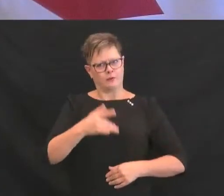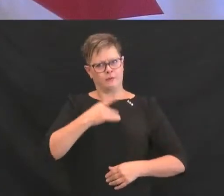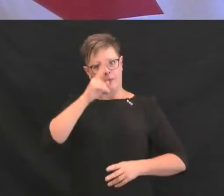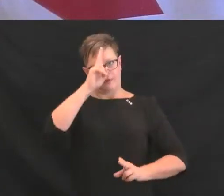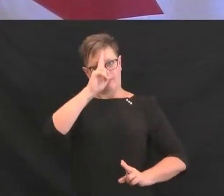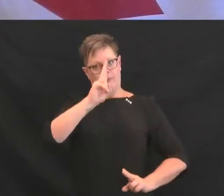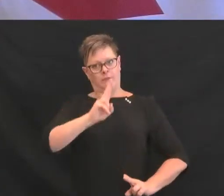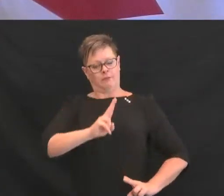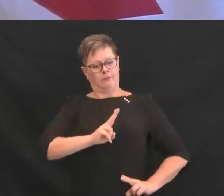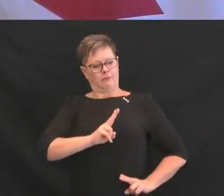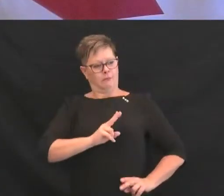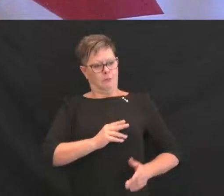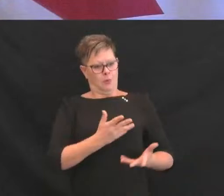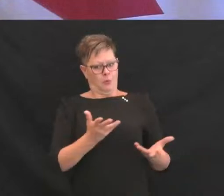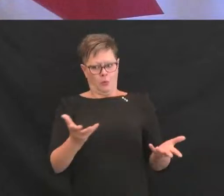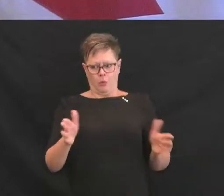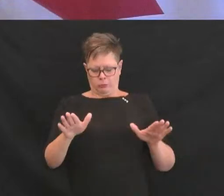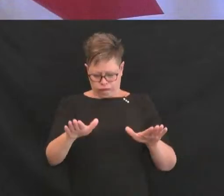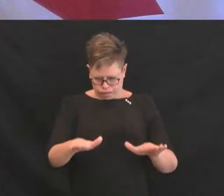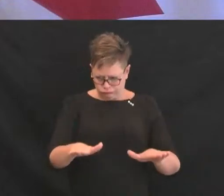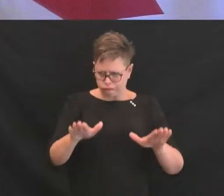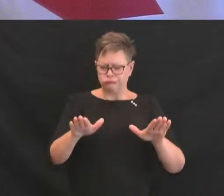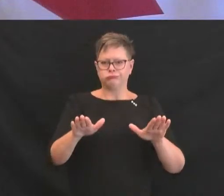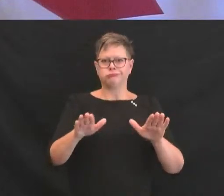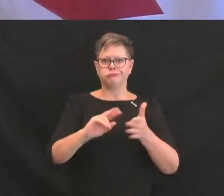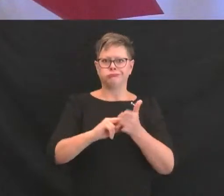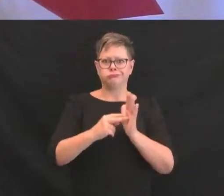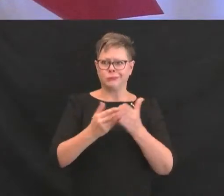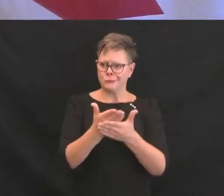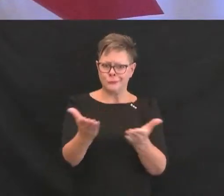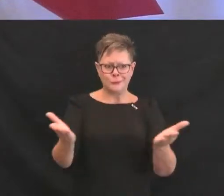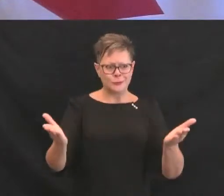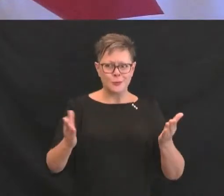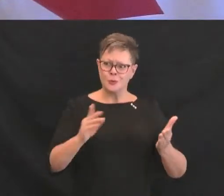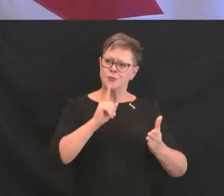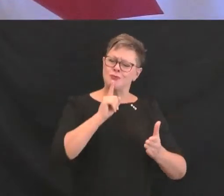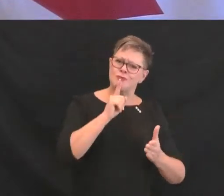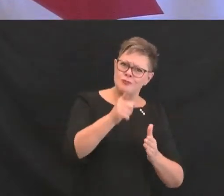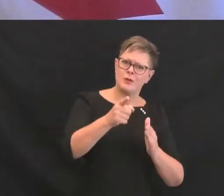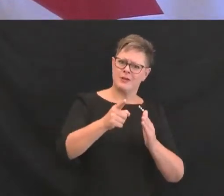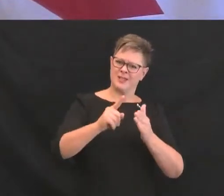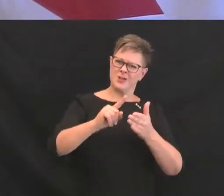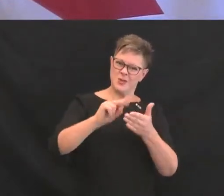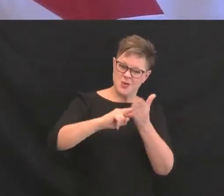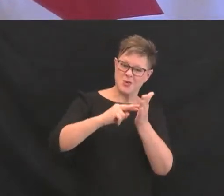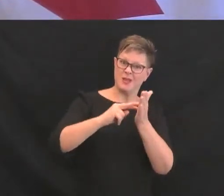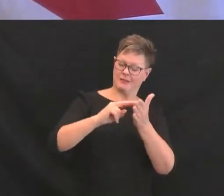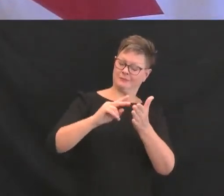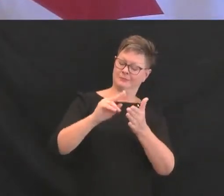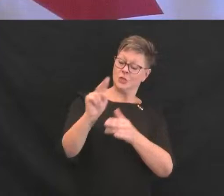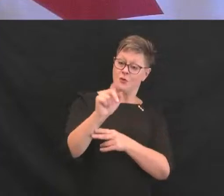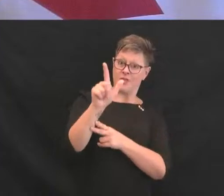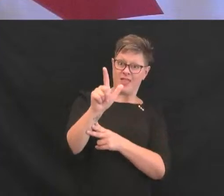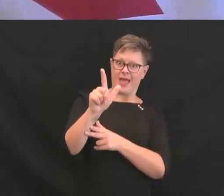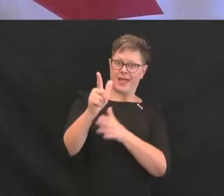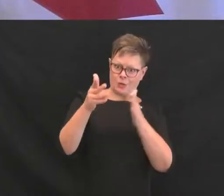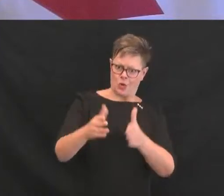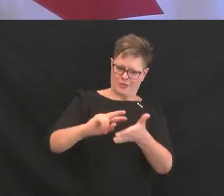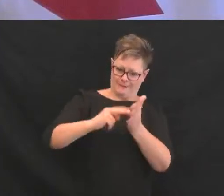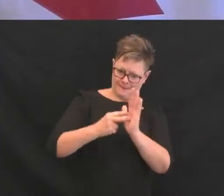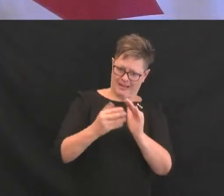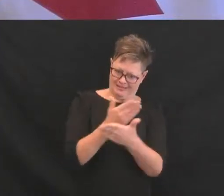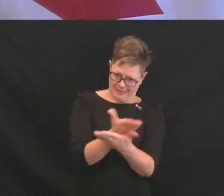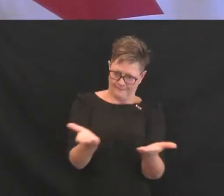truly reflects the fabric of Newfoundland and Labrador. And I'm sure it's not lost on everybody that we're